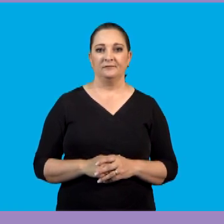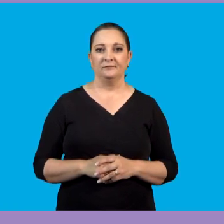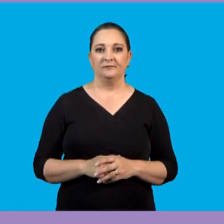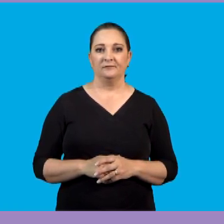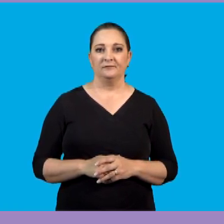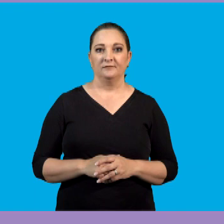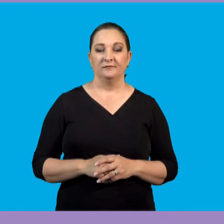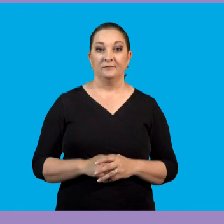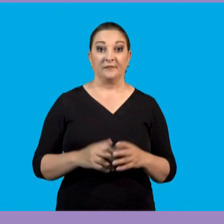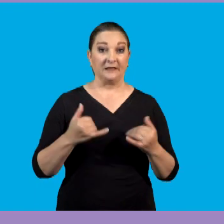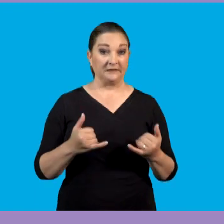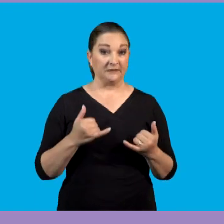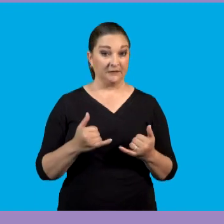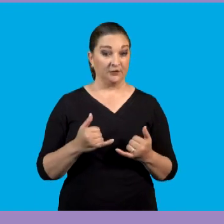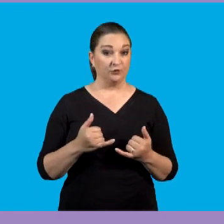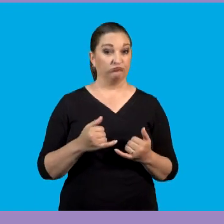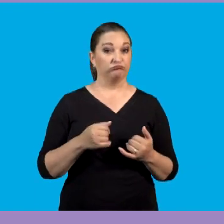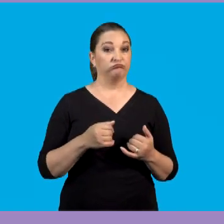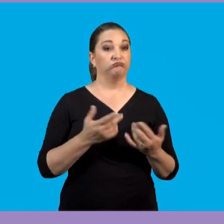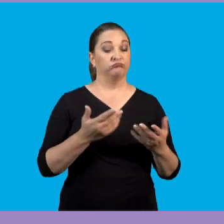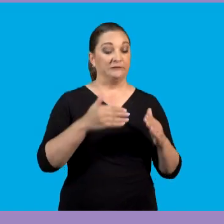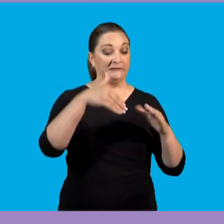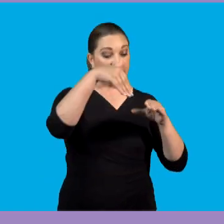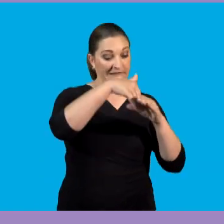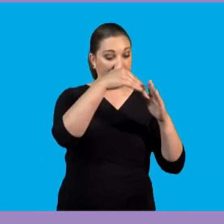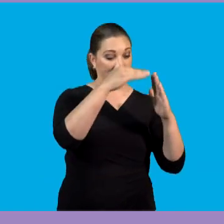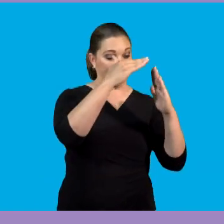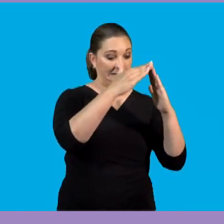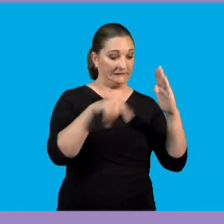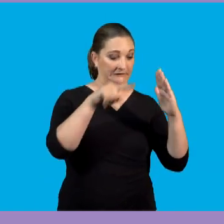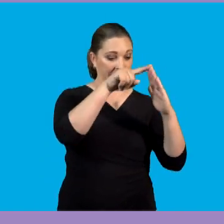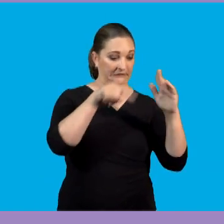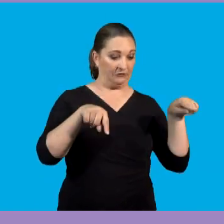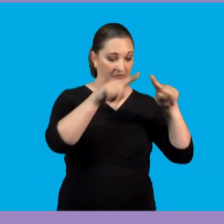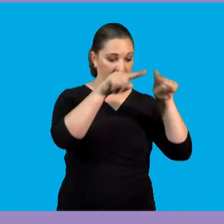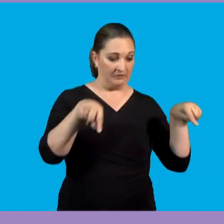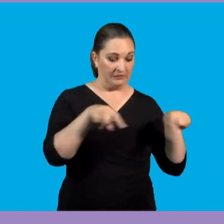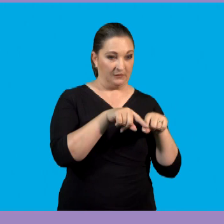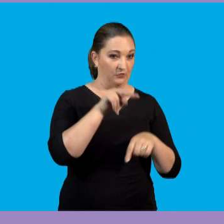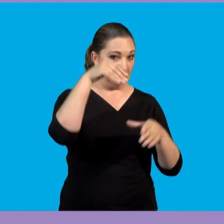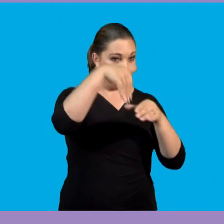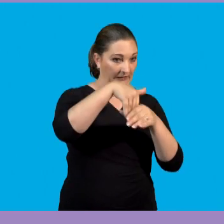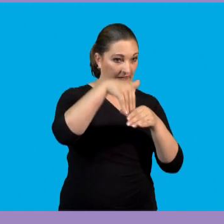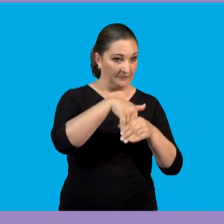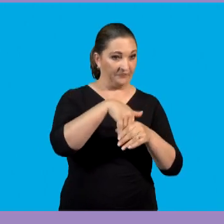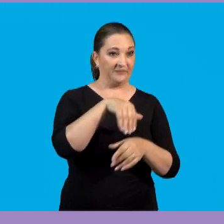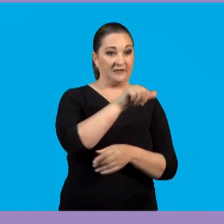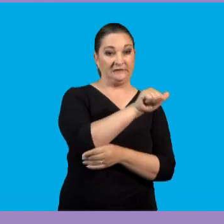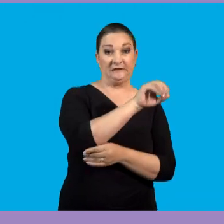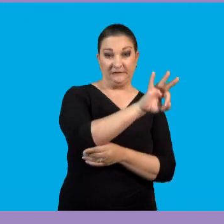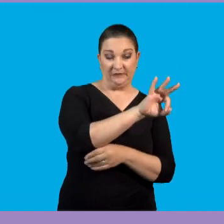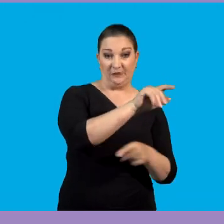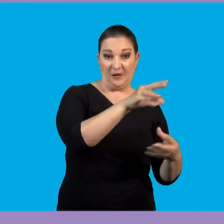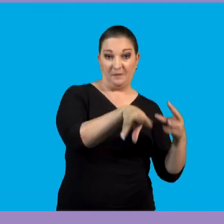So when we are looking at the interior angles of a triangle, we know that the 63 degrees plus